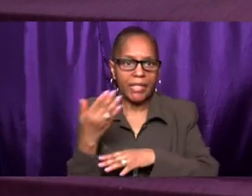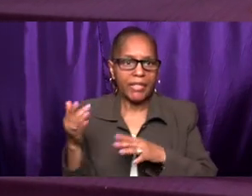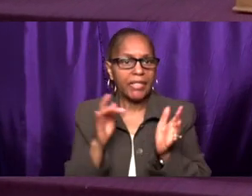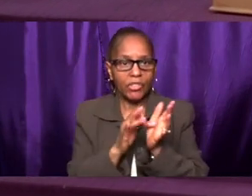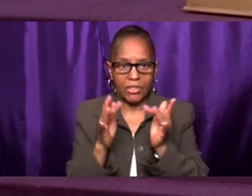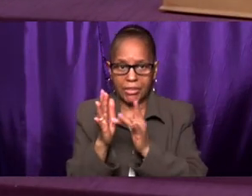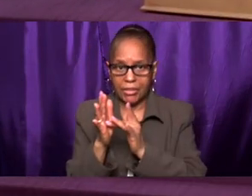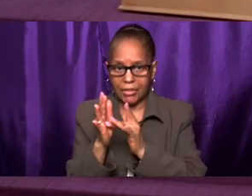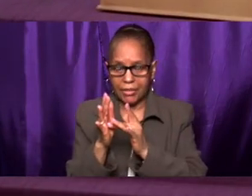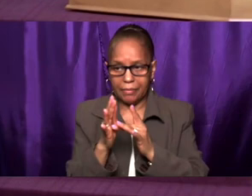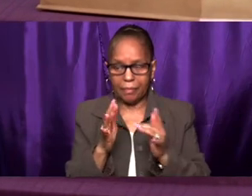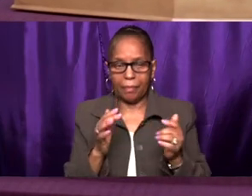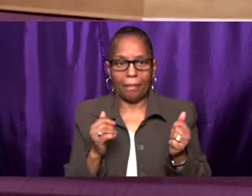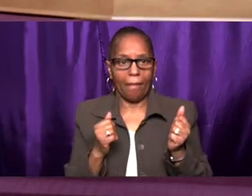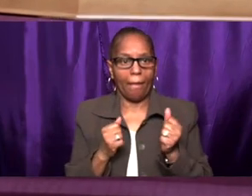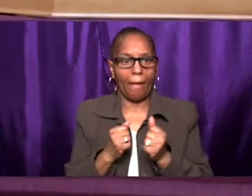Jesus,